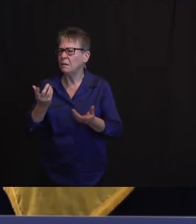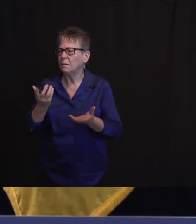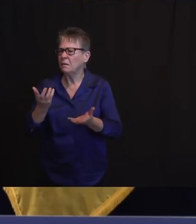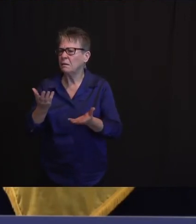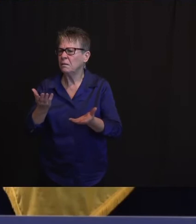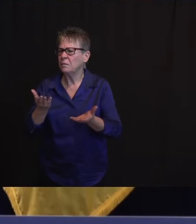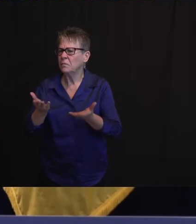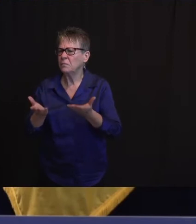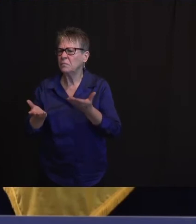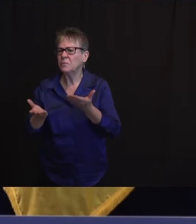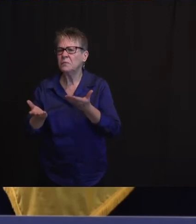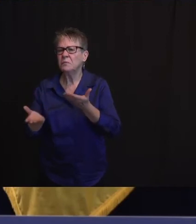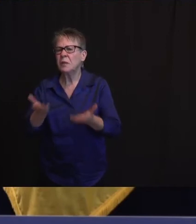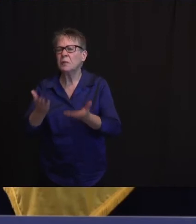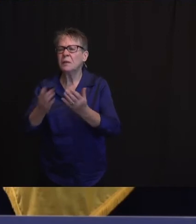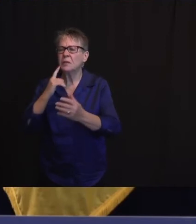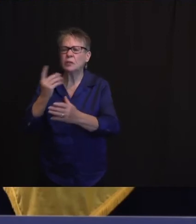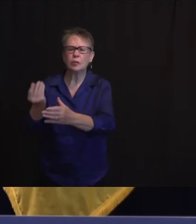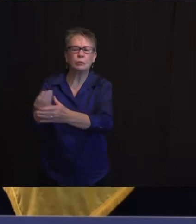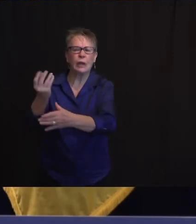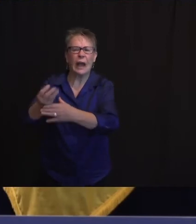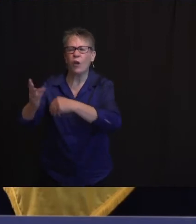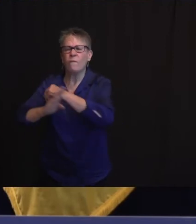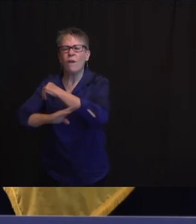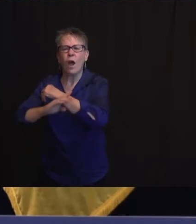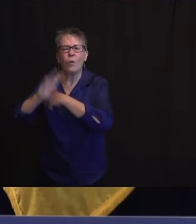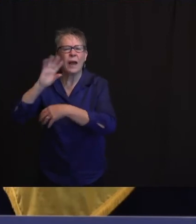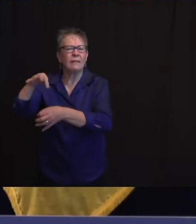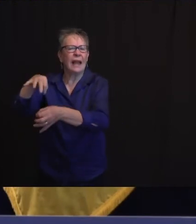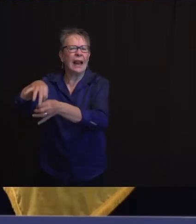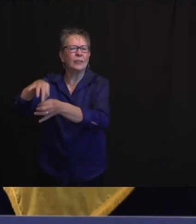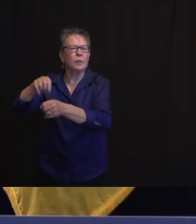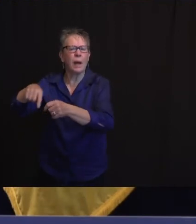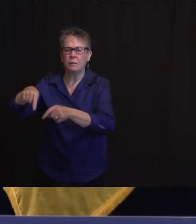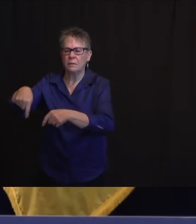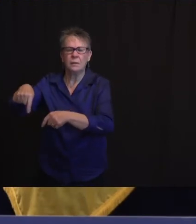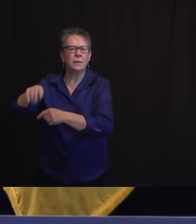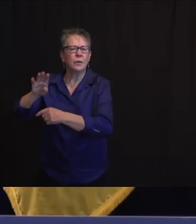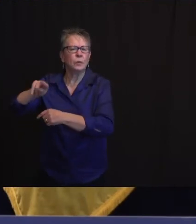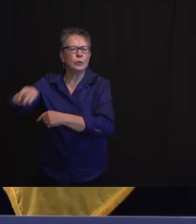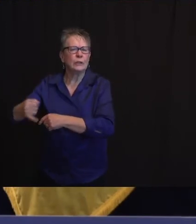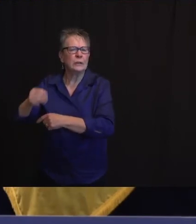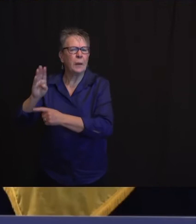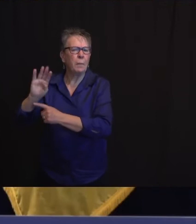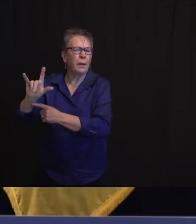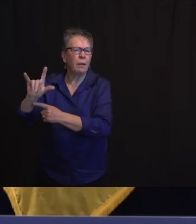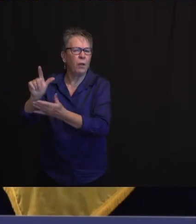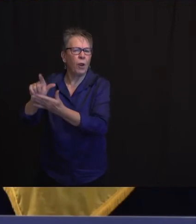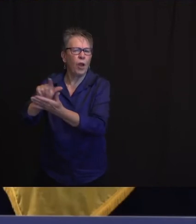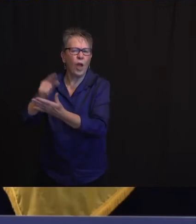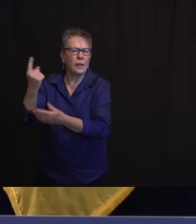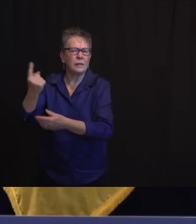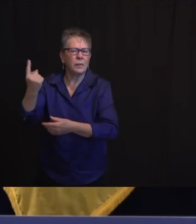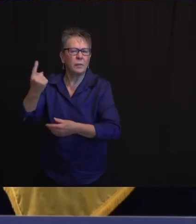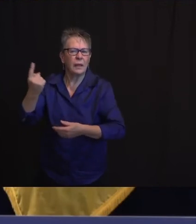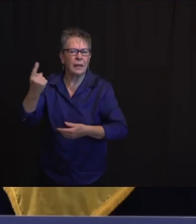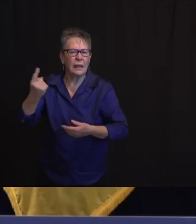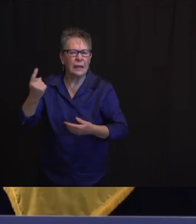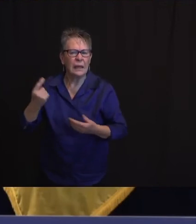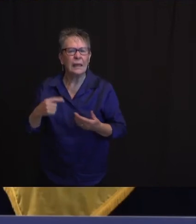that without commenting on the specifics of the bill. I've got no update on the Nikki Tiernan, the woman you asked